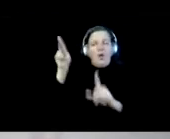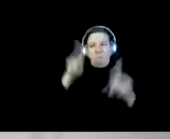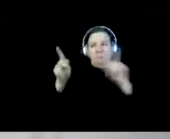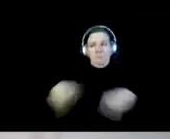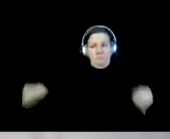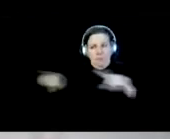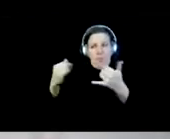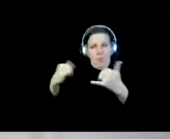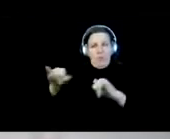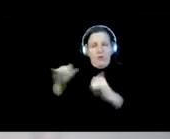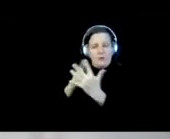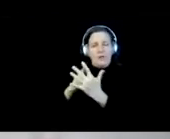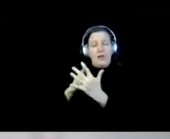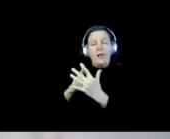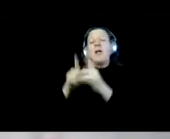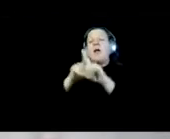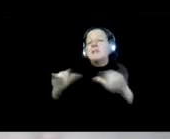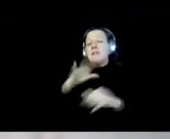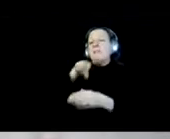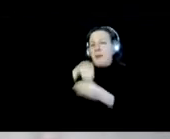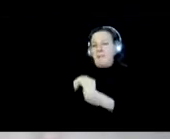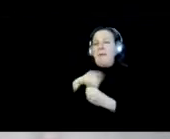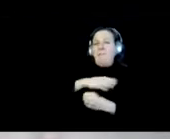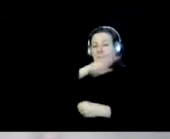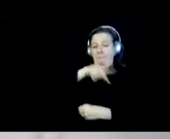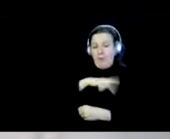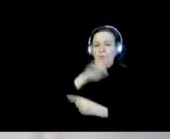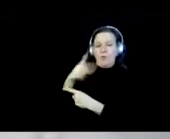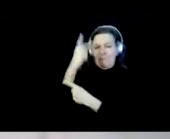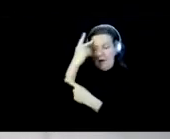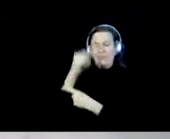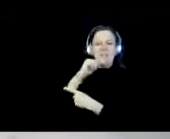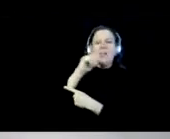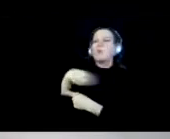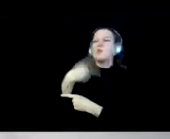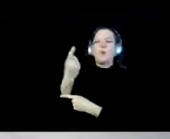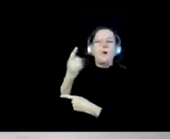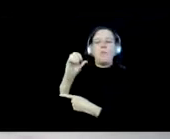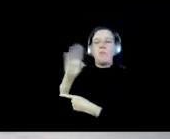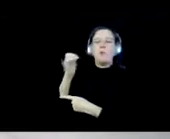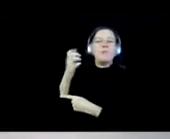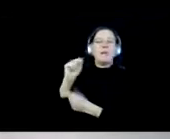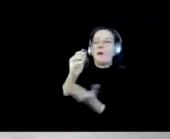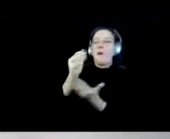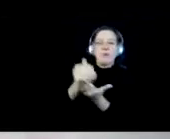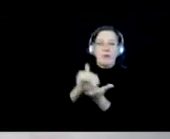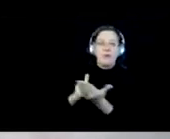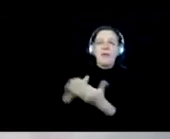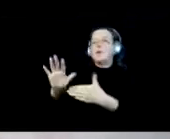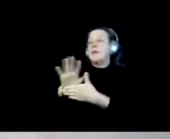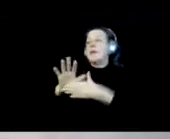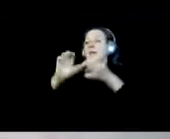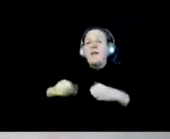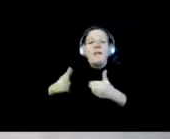specific personal politics, so that it wasn't like this object lesson. Like, the film could have very easily been just